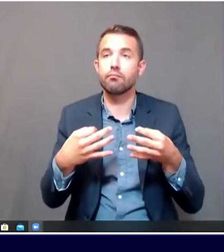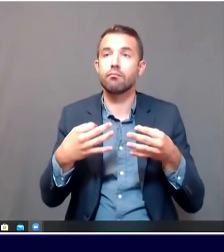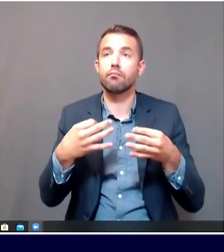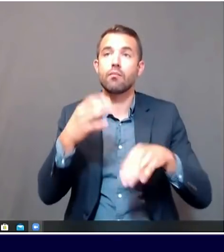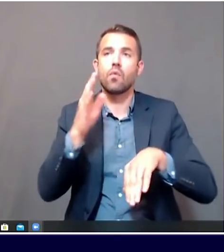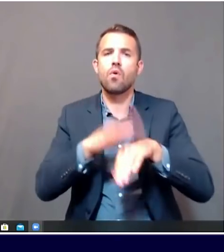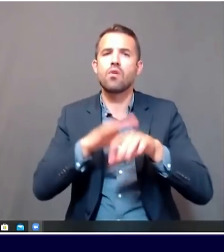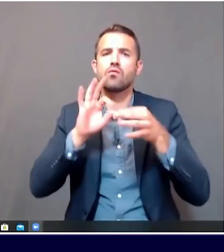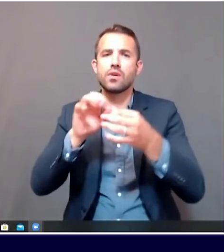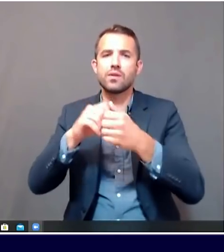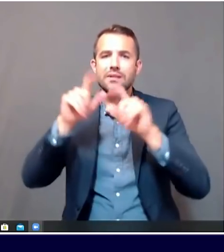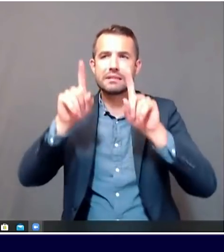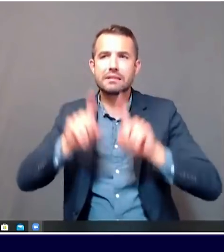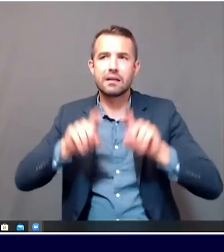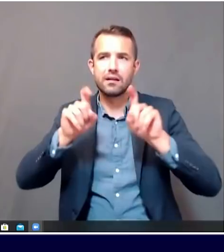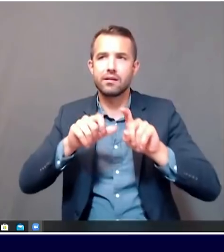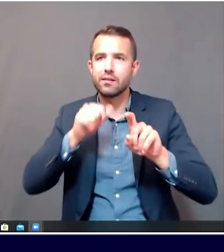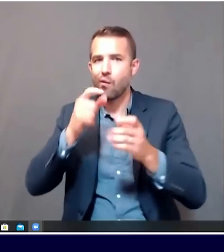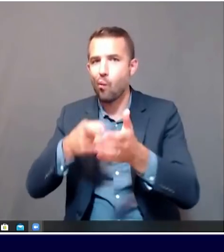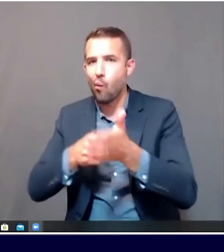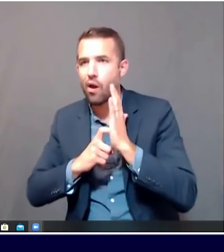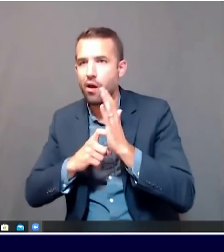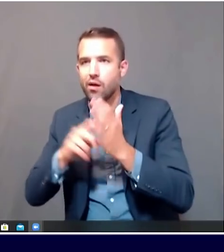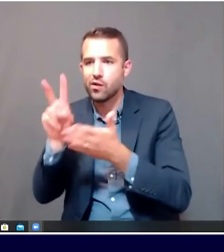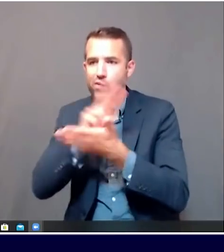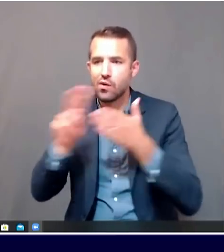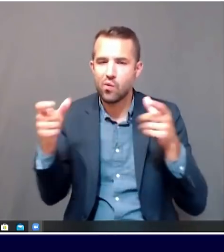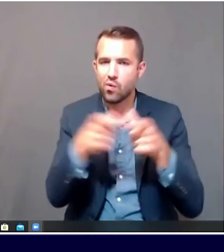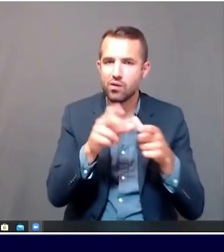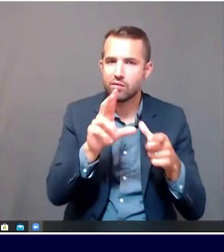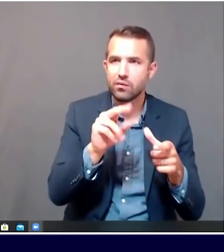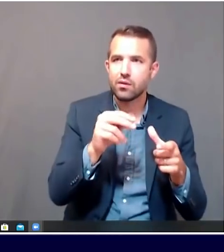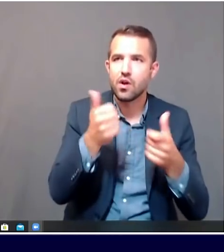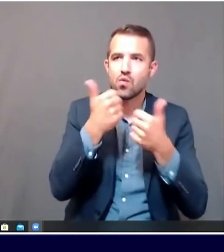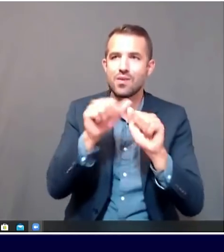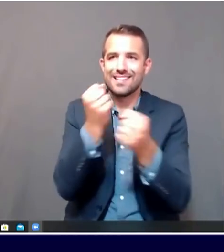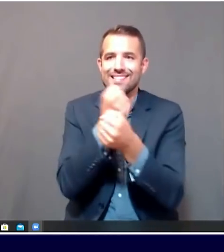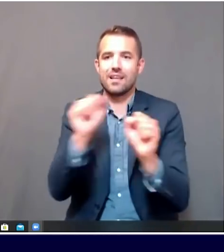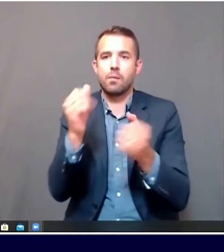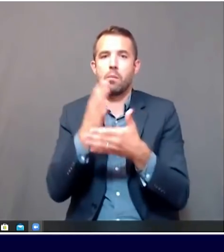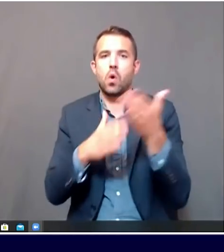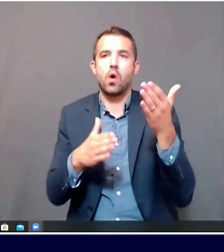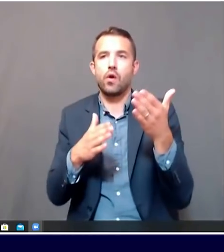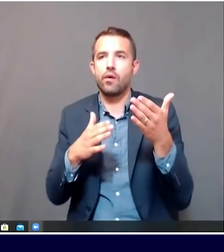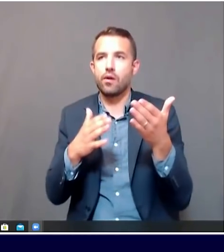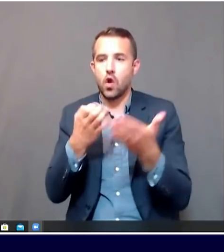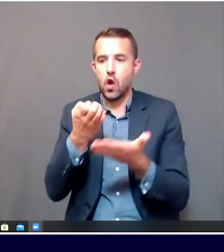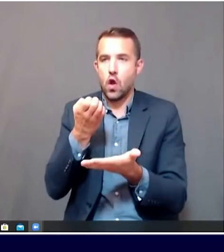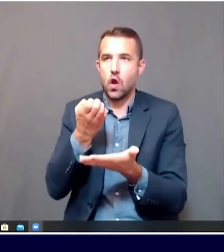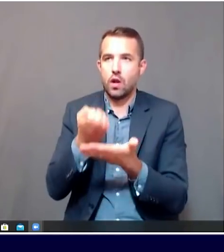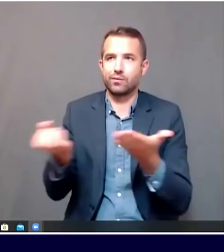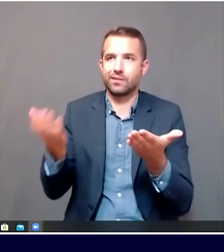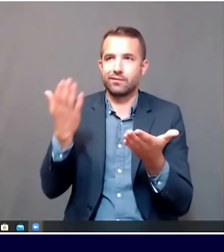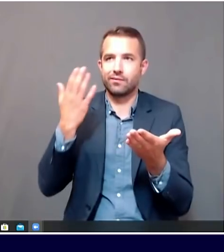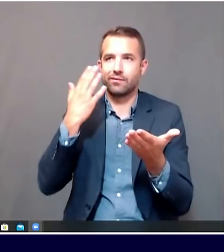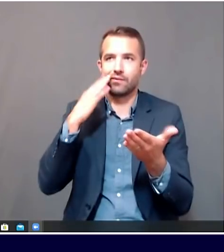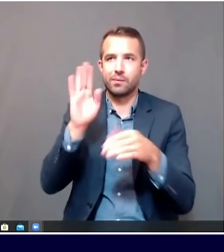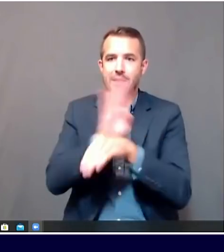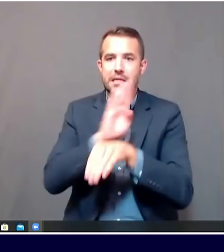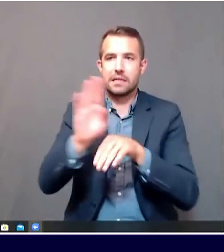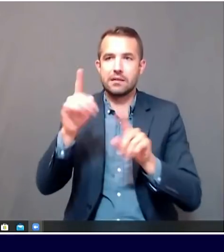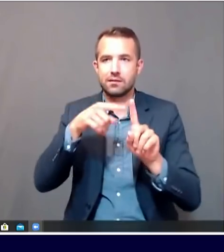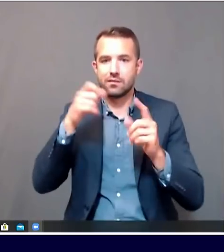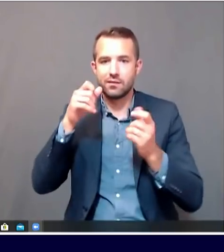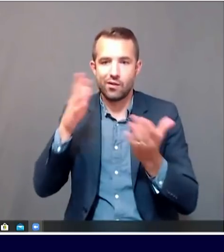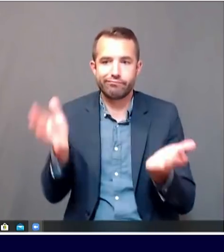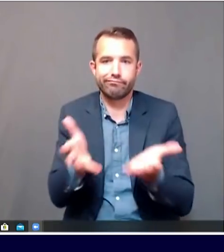it was meant to sort of salvage, a little bit of the tourism industry. But given what's happened now and given some of the major challenges with getting test